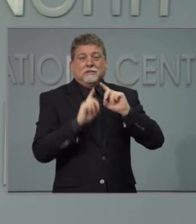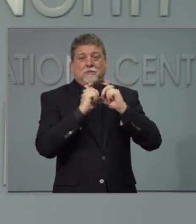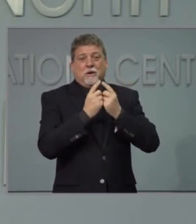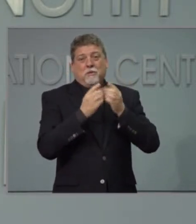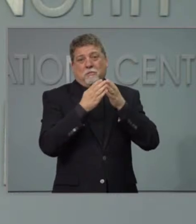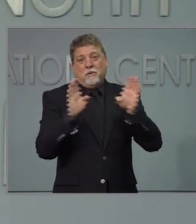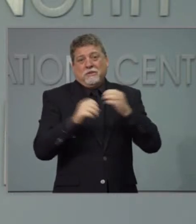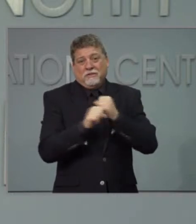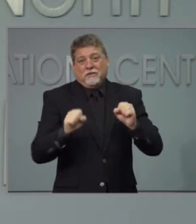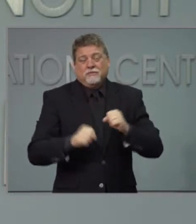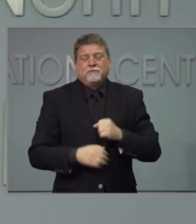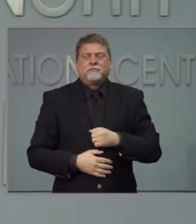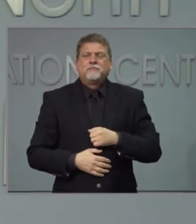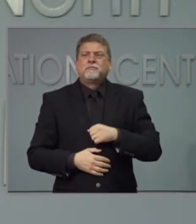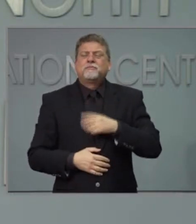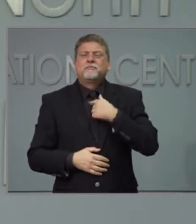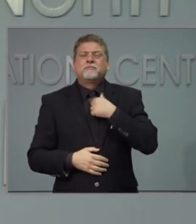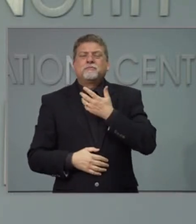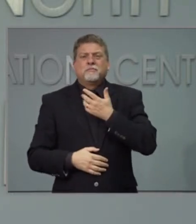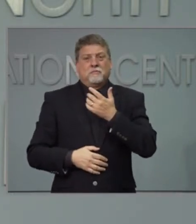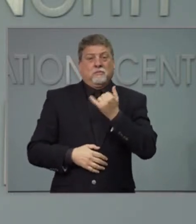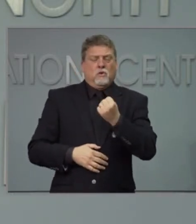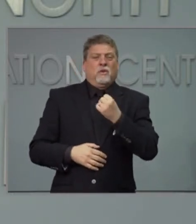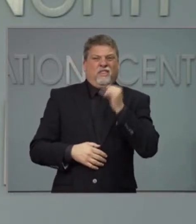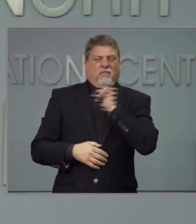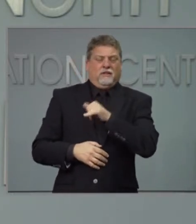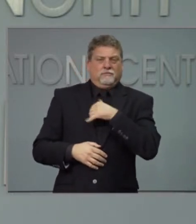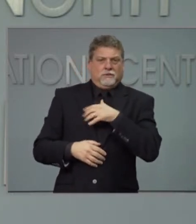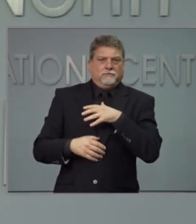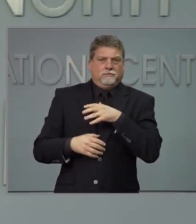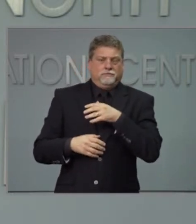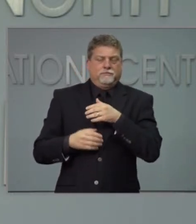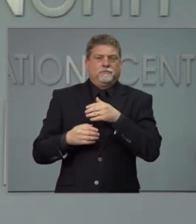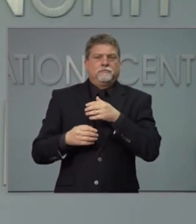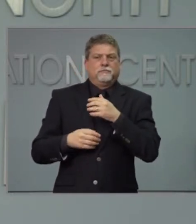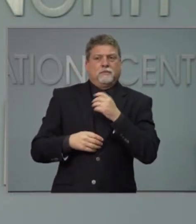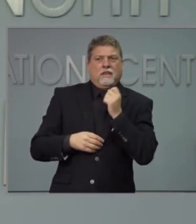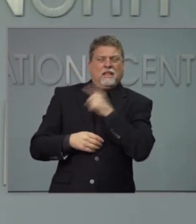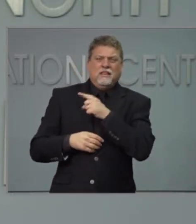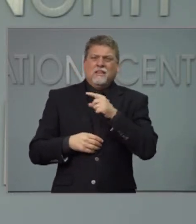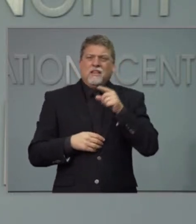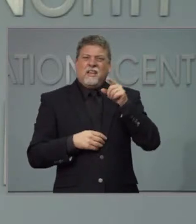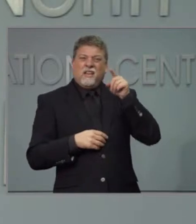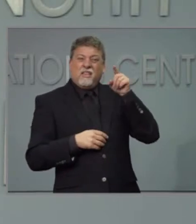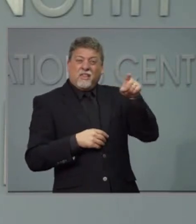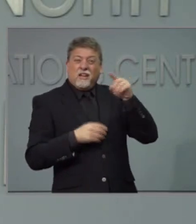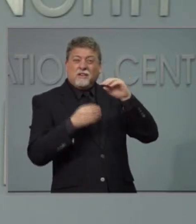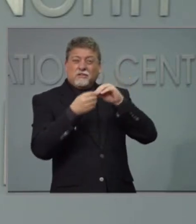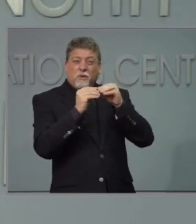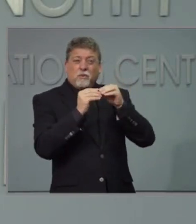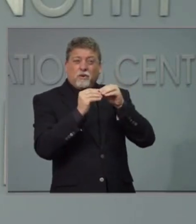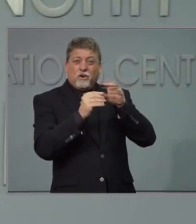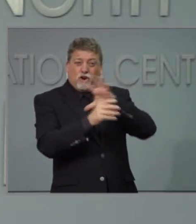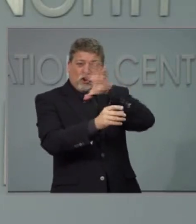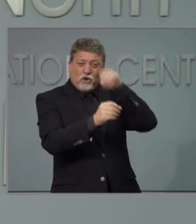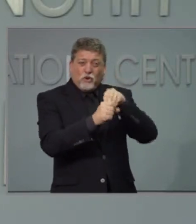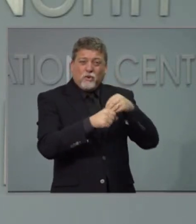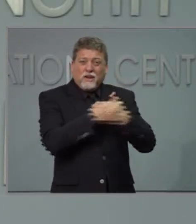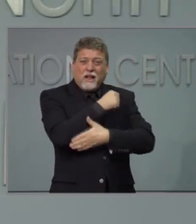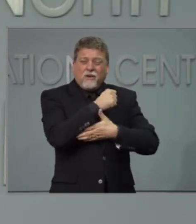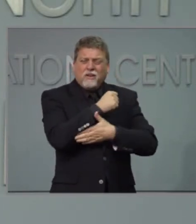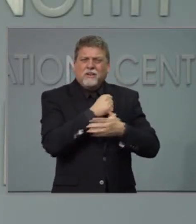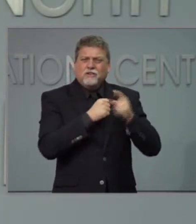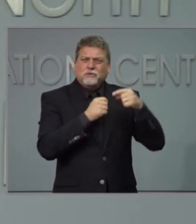Is there any methodology to separate those from the general population, since that's a